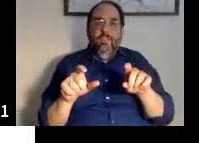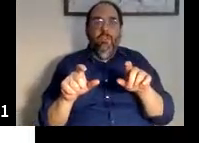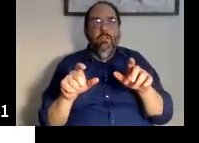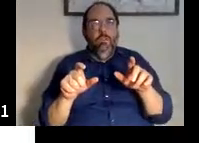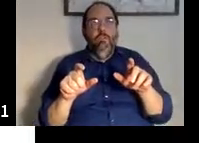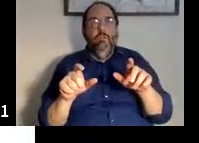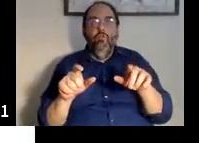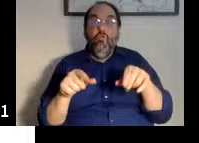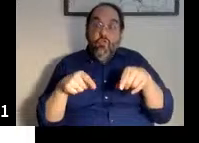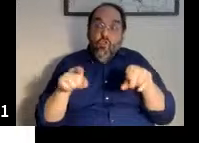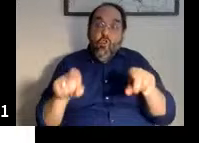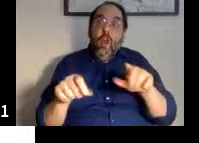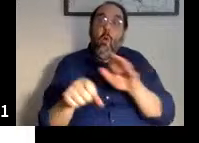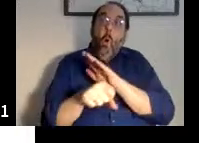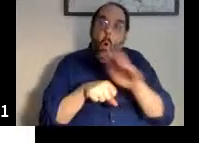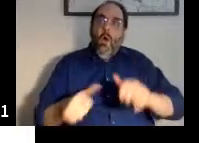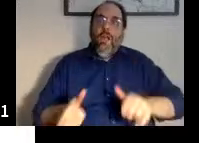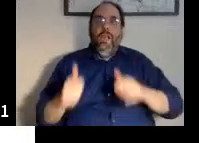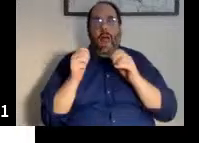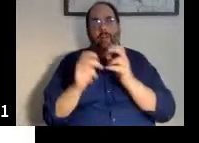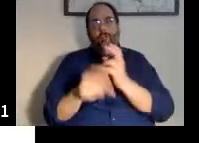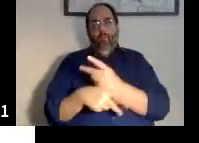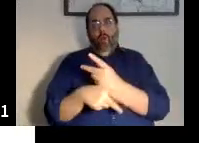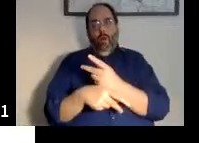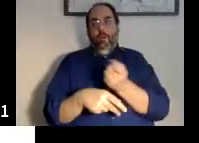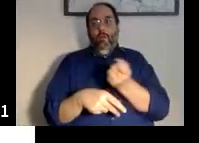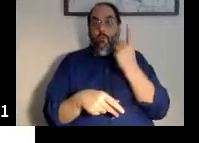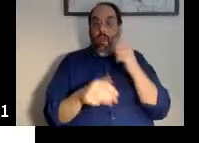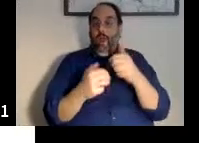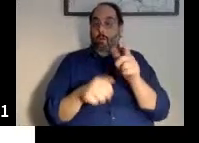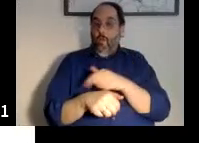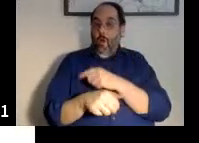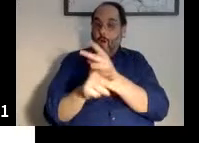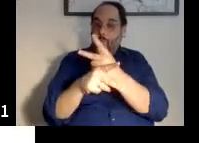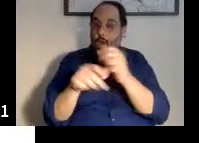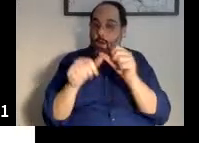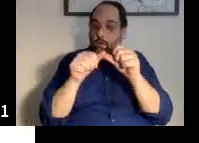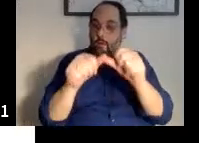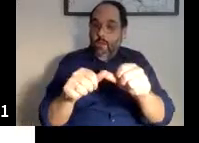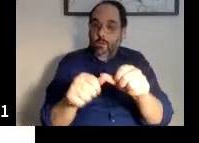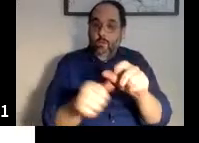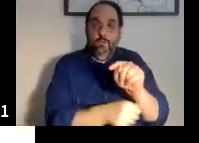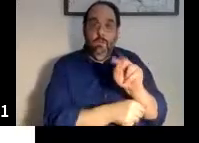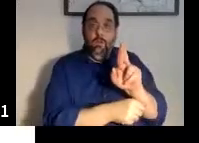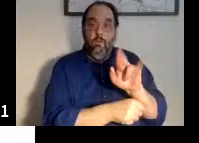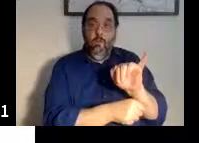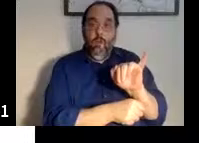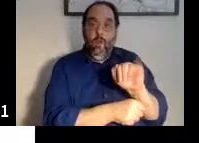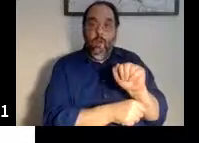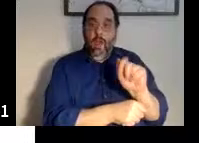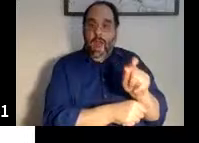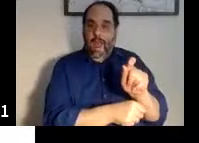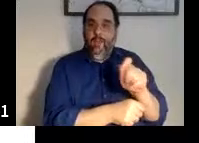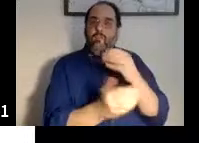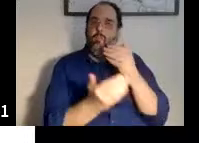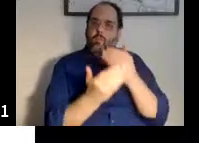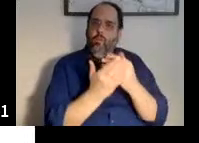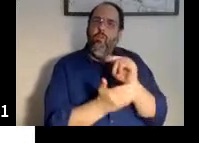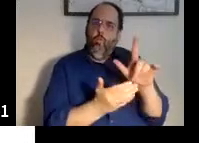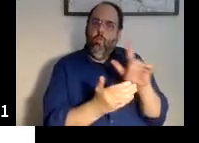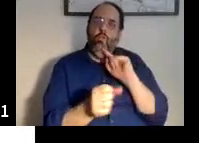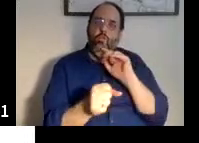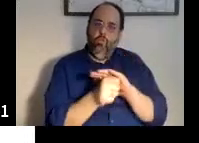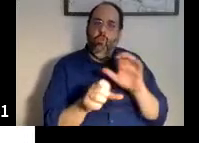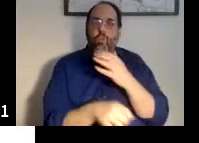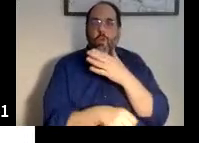of your product, understand how long your product lasts. The triax is an important tool to make sure that you're doing the best job